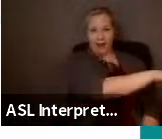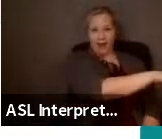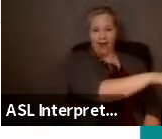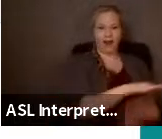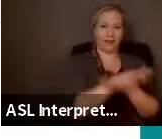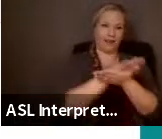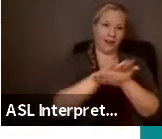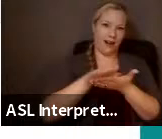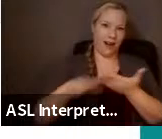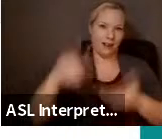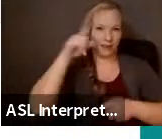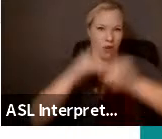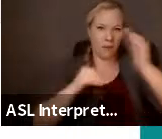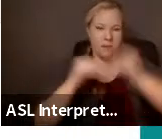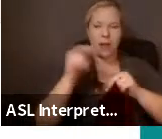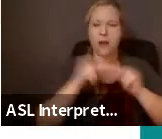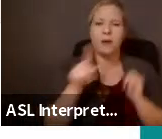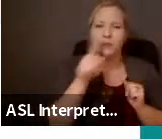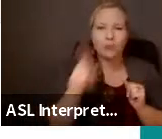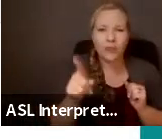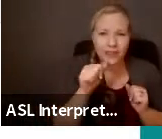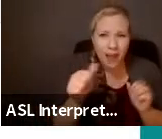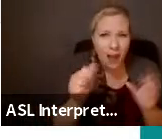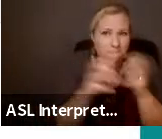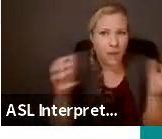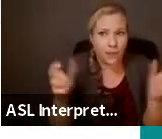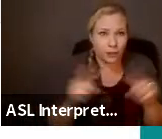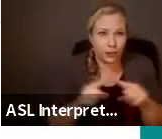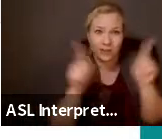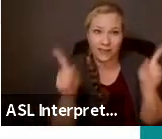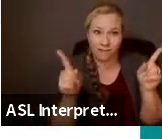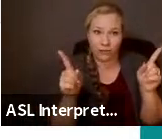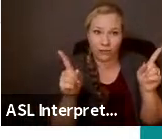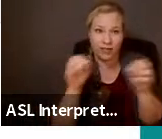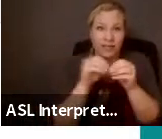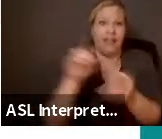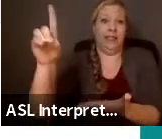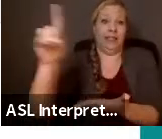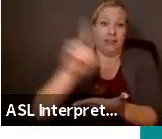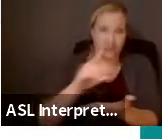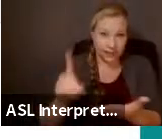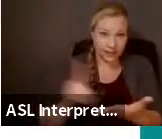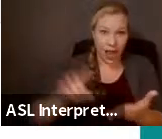not a lot of differences between the two, but that's an important one.